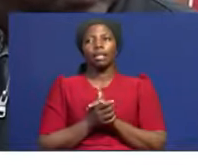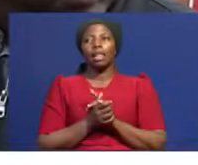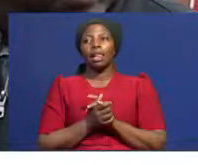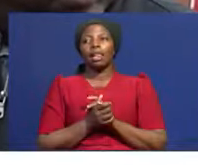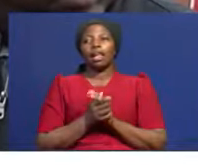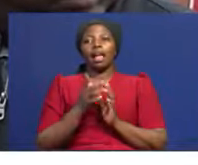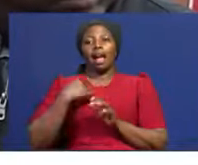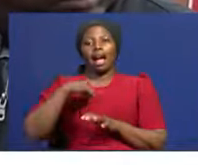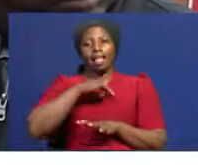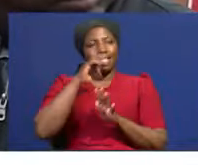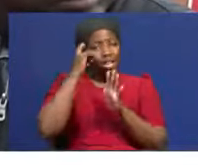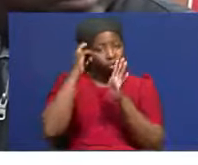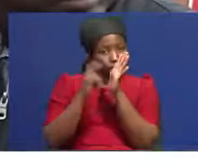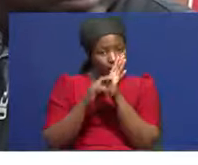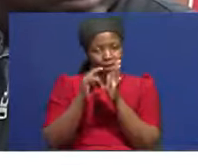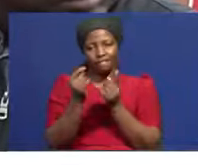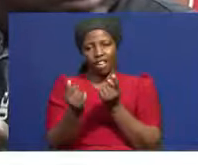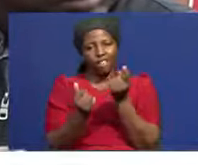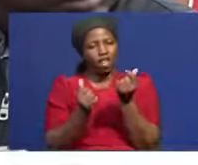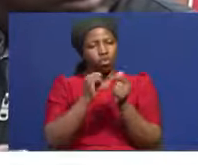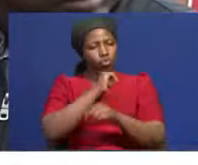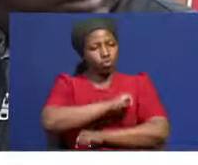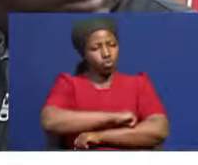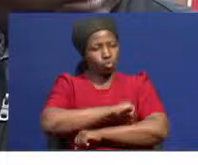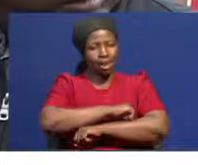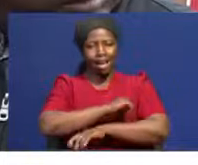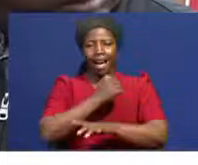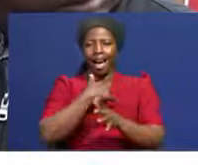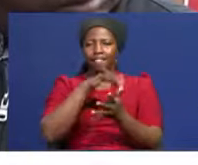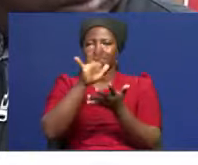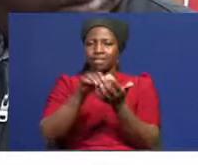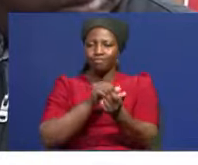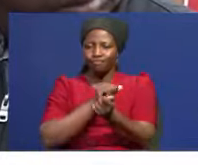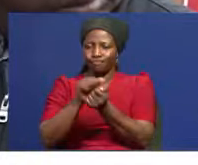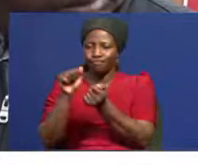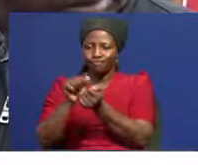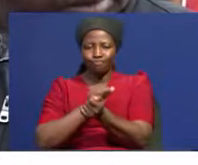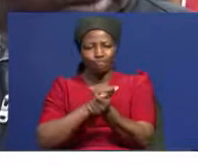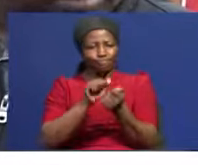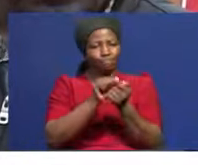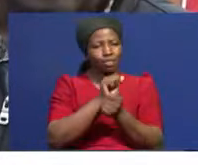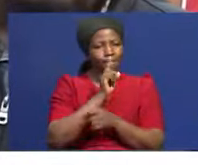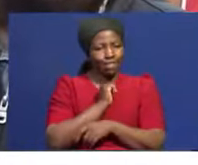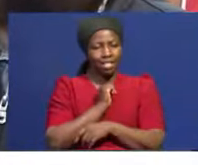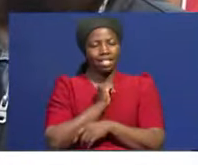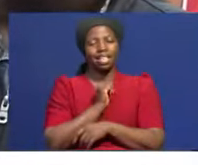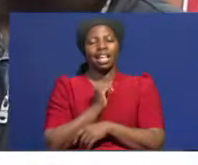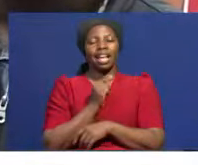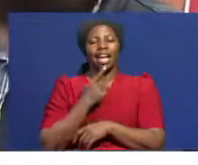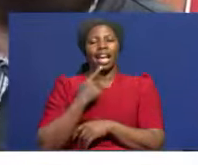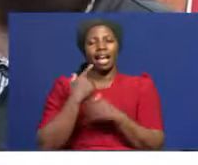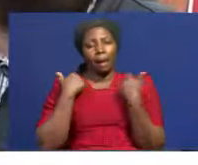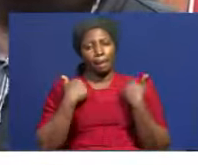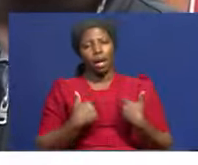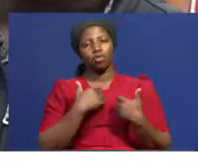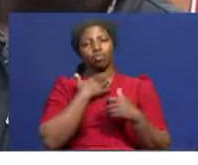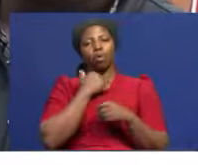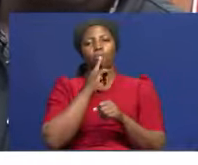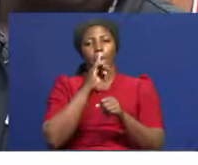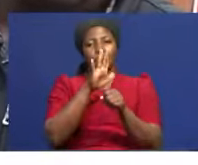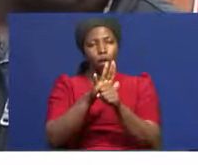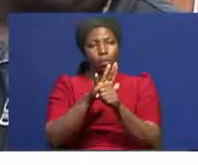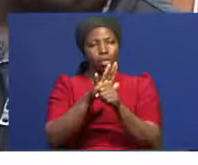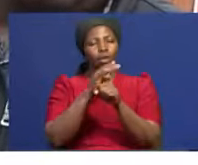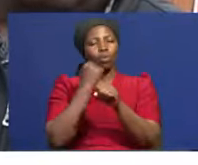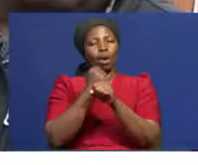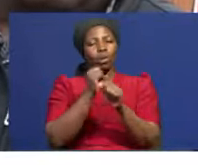of the damage that may have occurred, in terms of wash facilities that may have been damaged. But I would want to give the assurance that